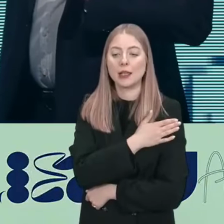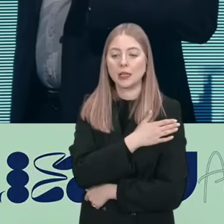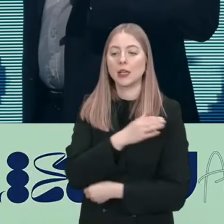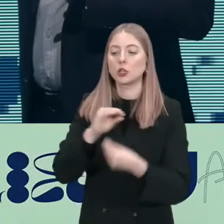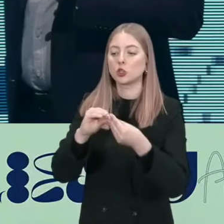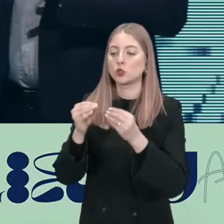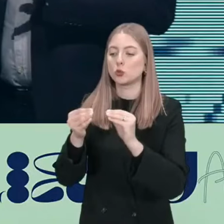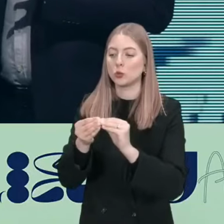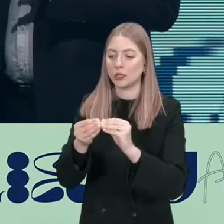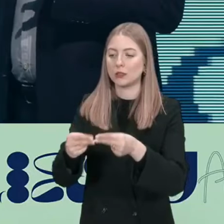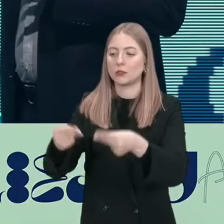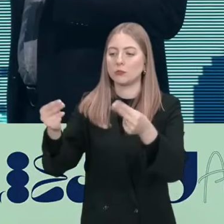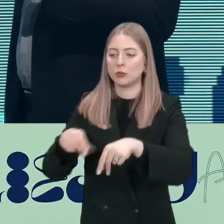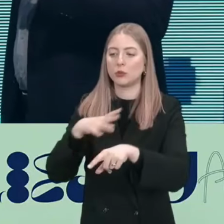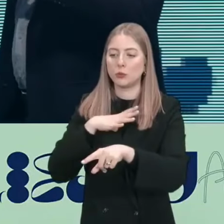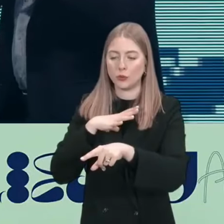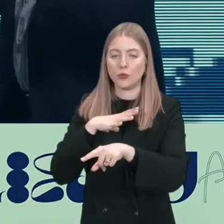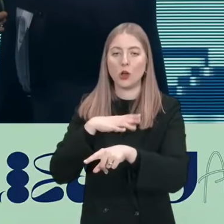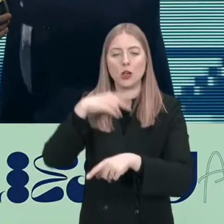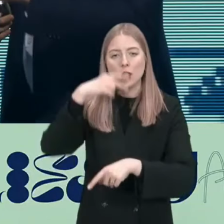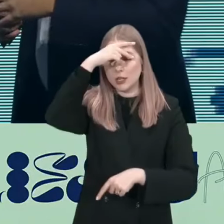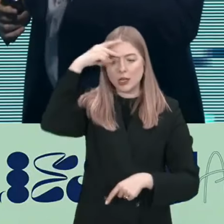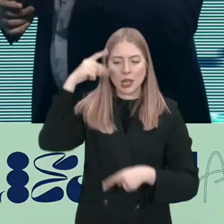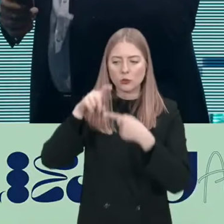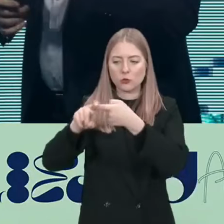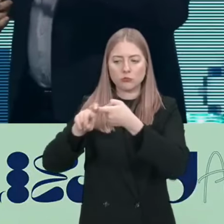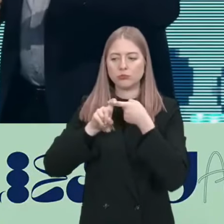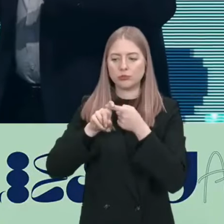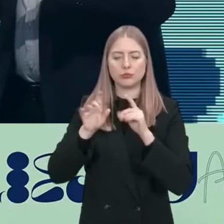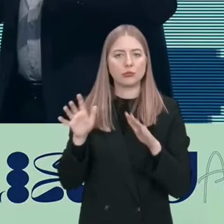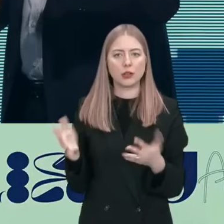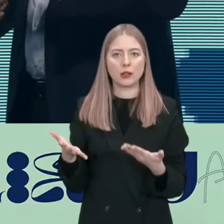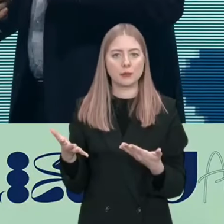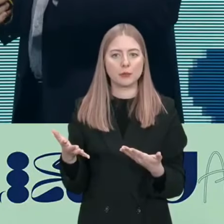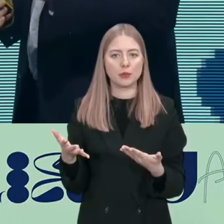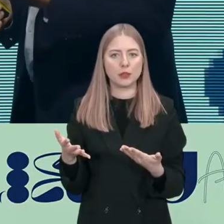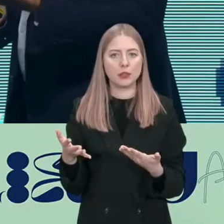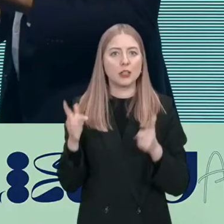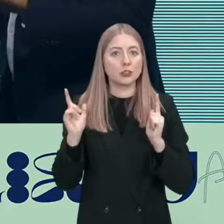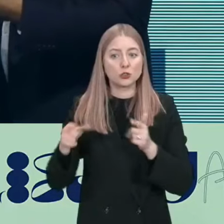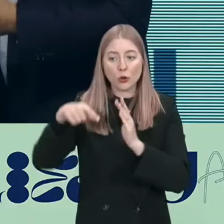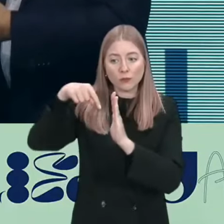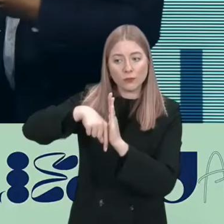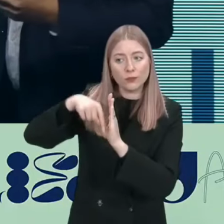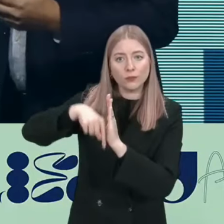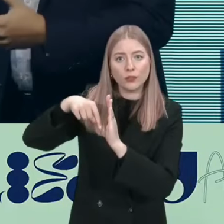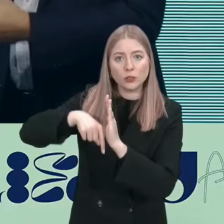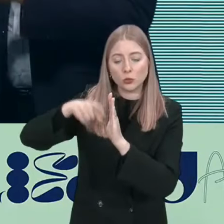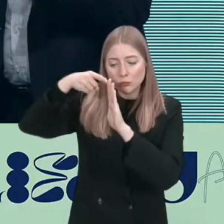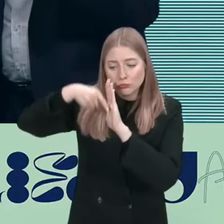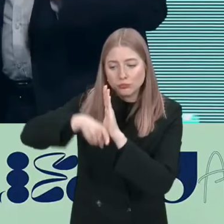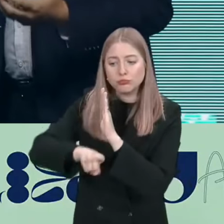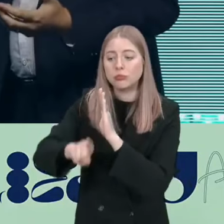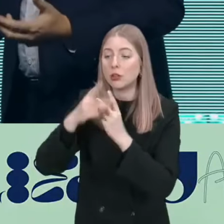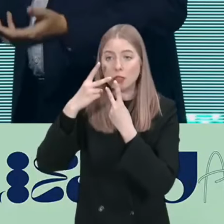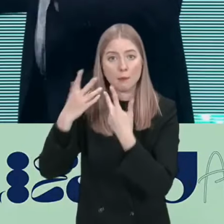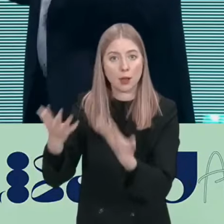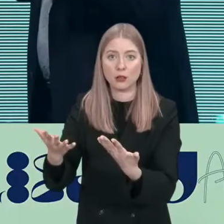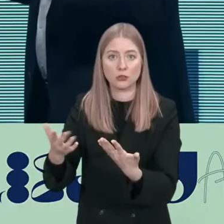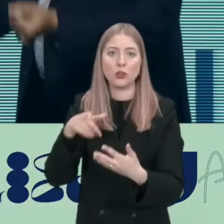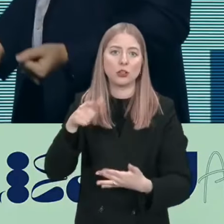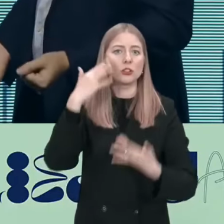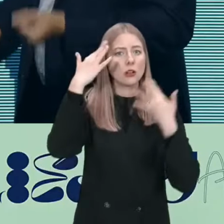your thinking to encapsulate your plans over the months and years. That's another way to build resilience, by doing this, by putting in the